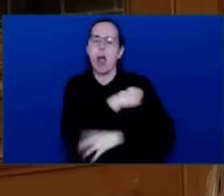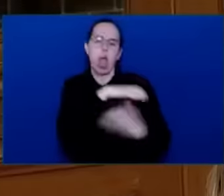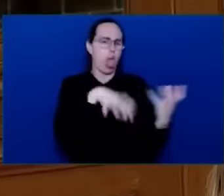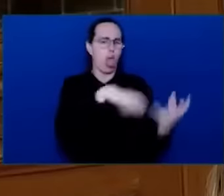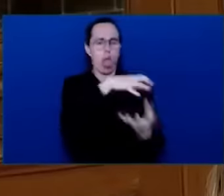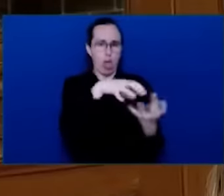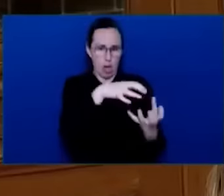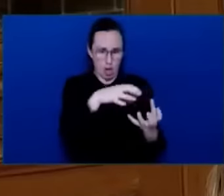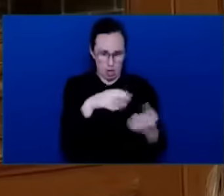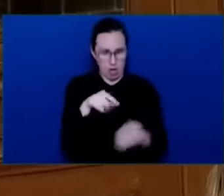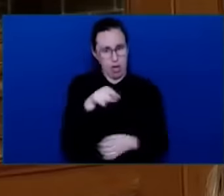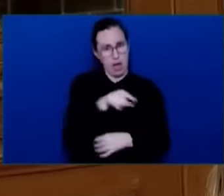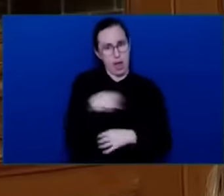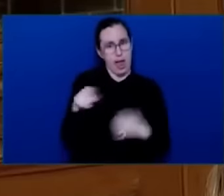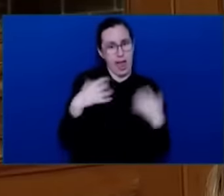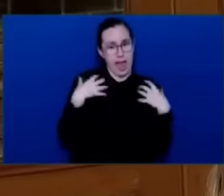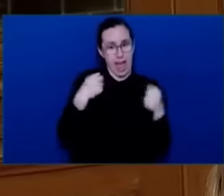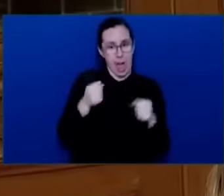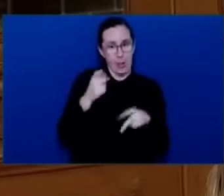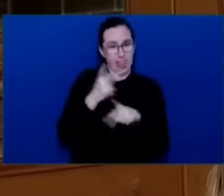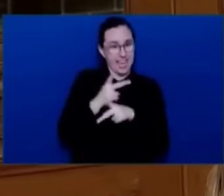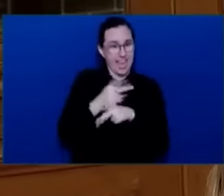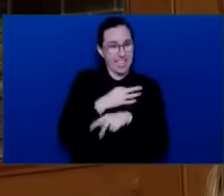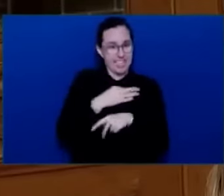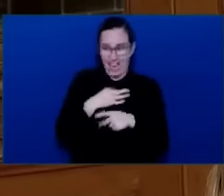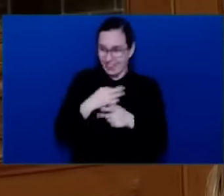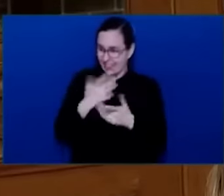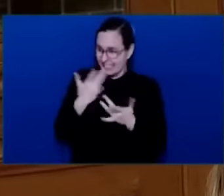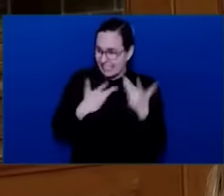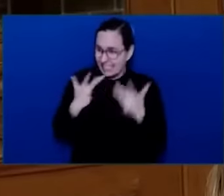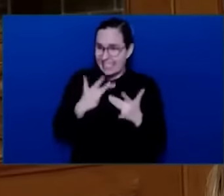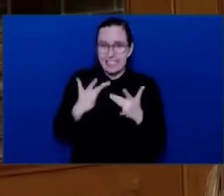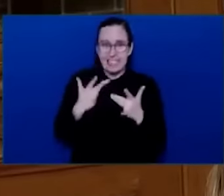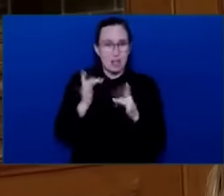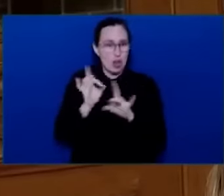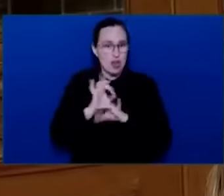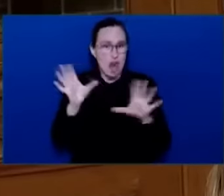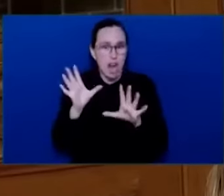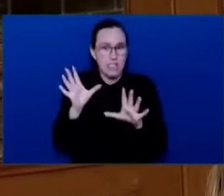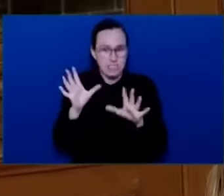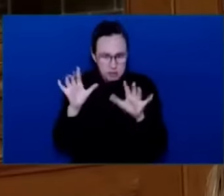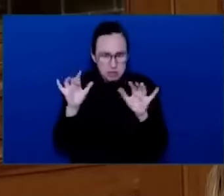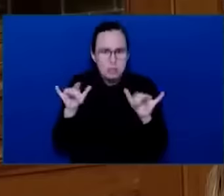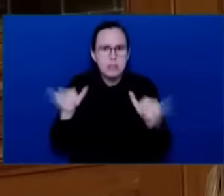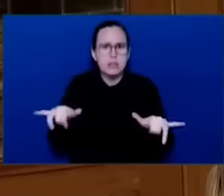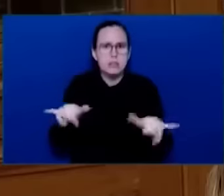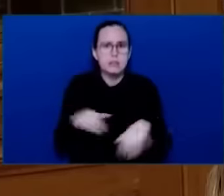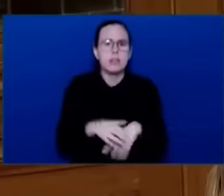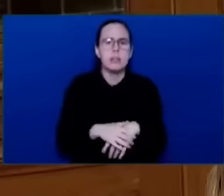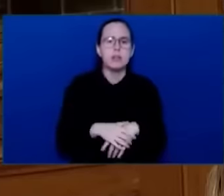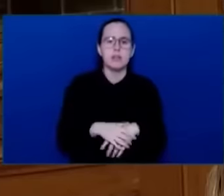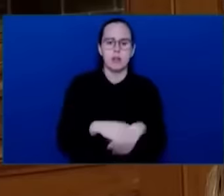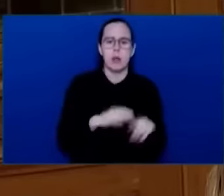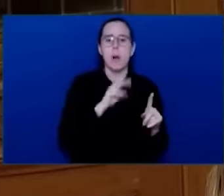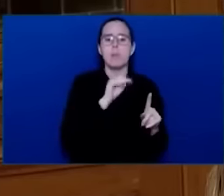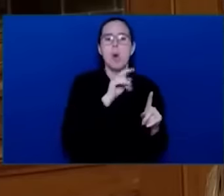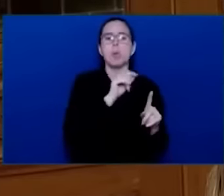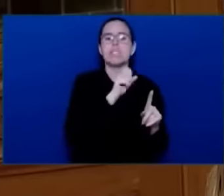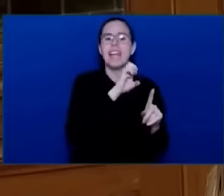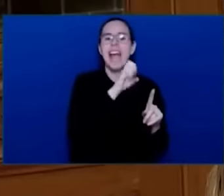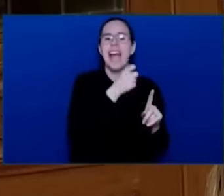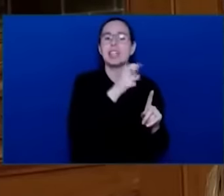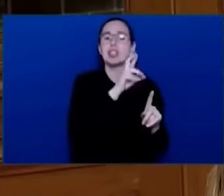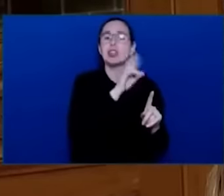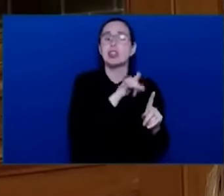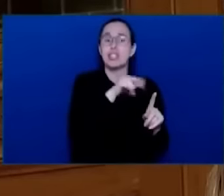Dr. Bonnie Henry and this NDP government have banned thousands of healthcare workers from working in B